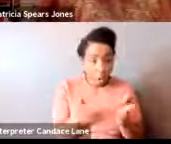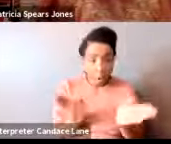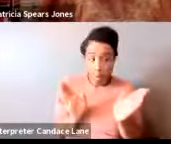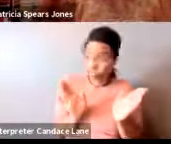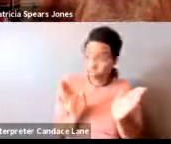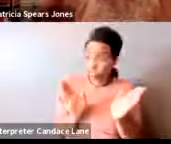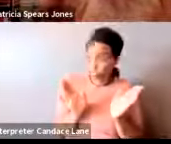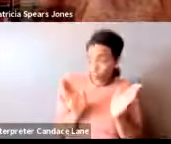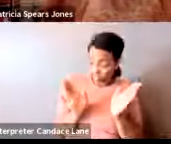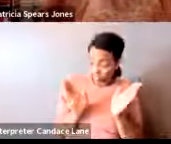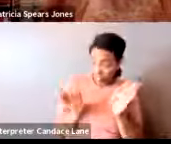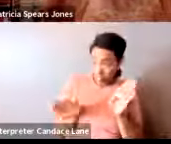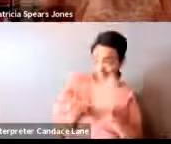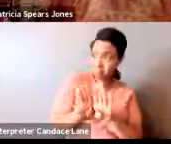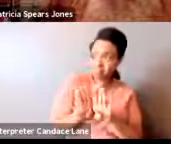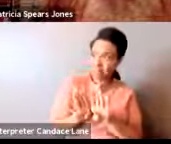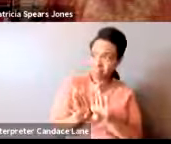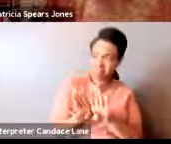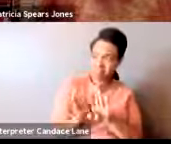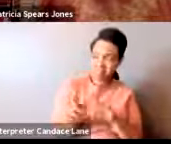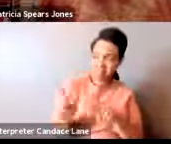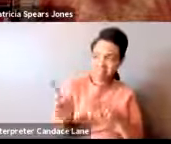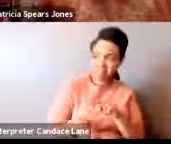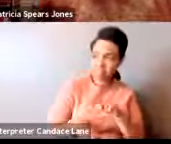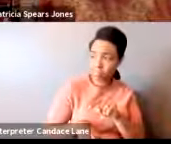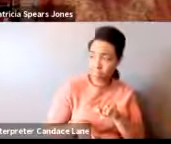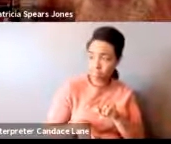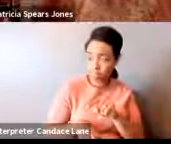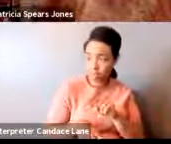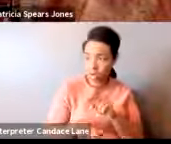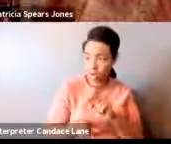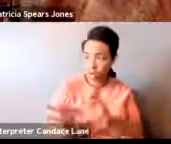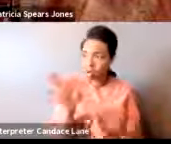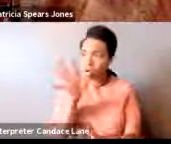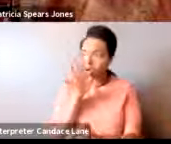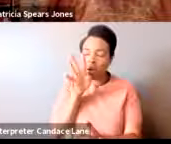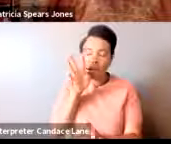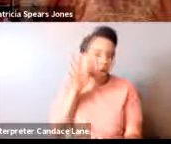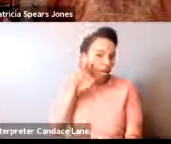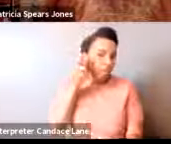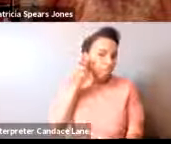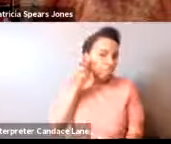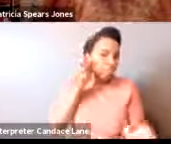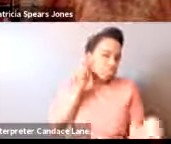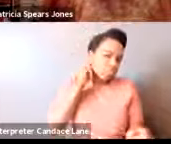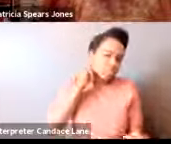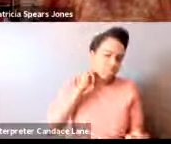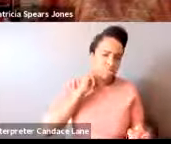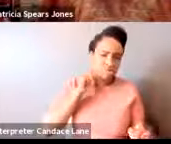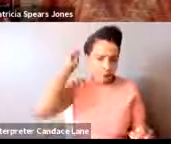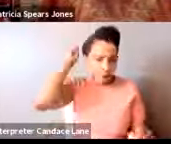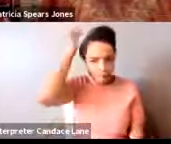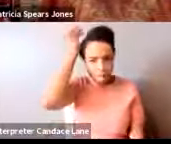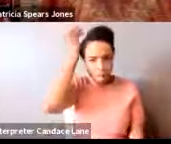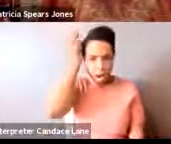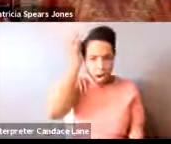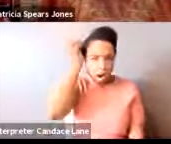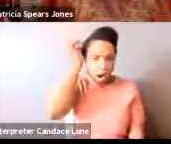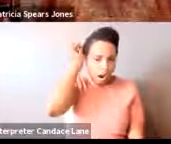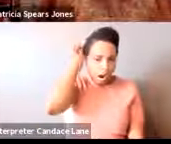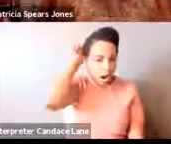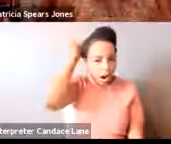closed. Voice travels deep in the hippocampus, mocked and degraded, open up and hear these